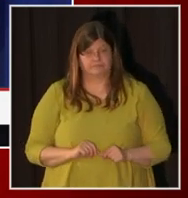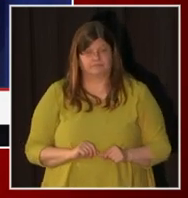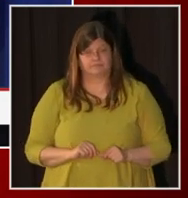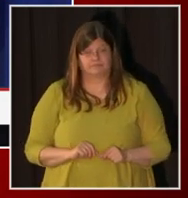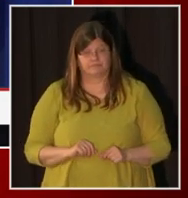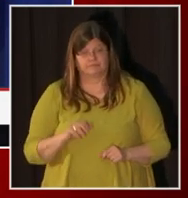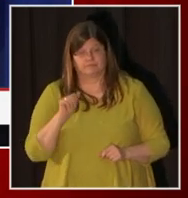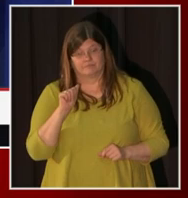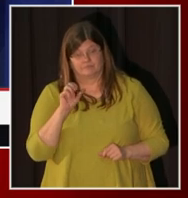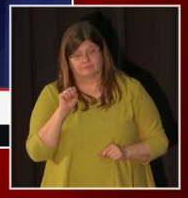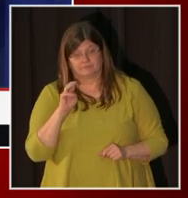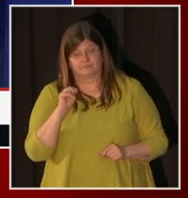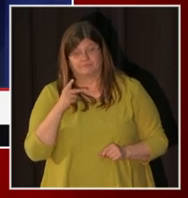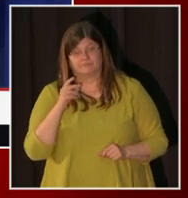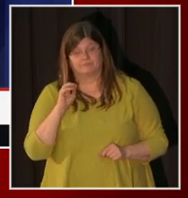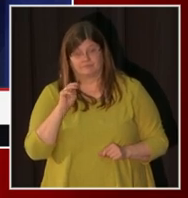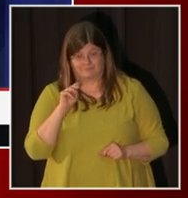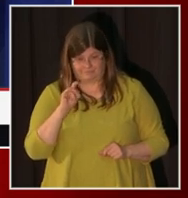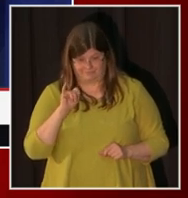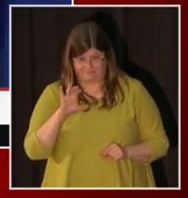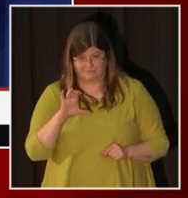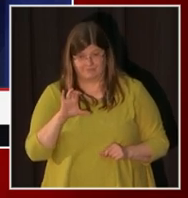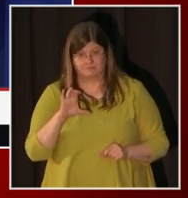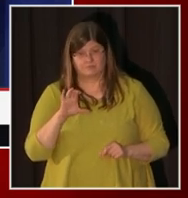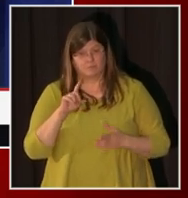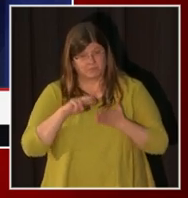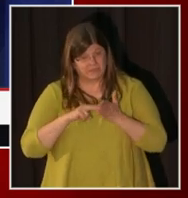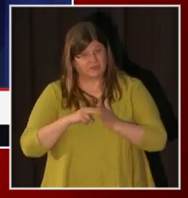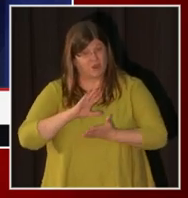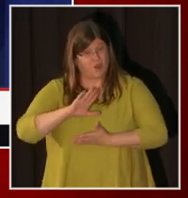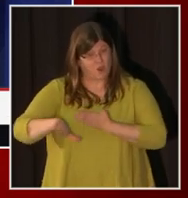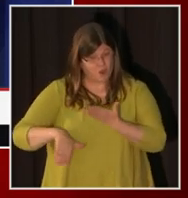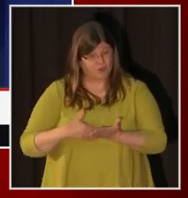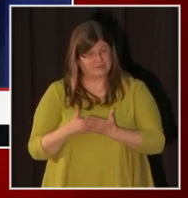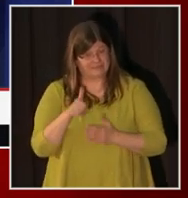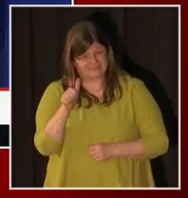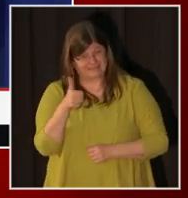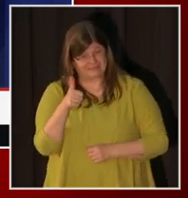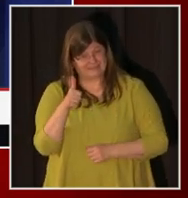being done at all of the 10 sites in the city, including the public sites and the private